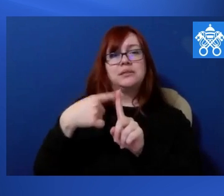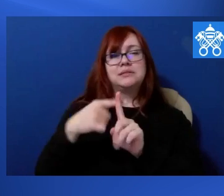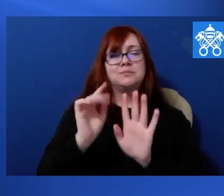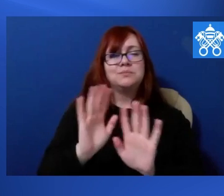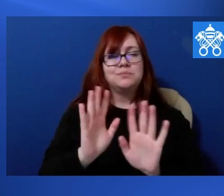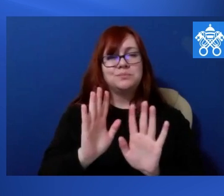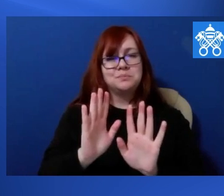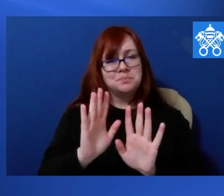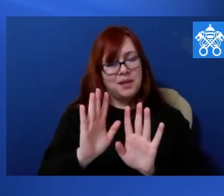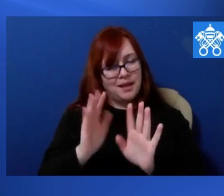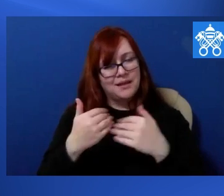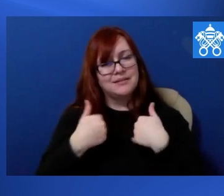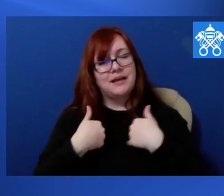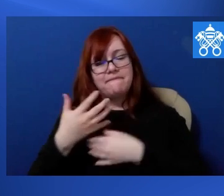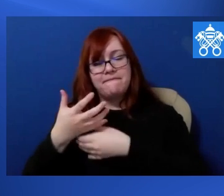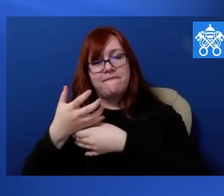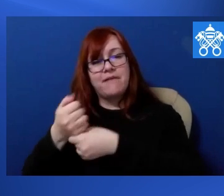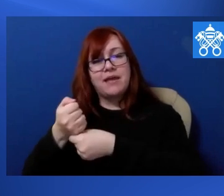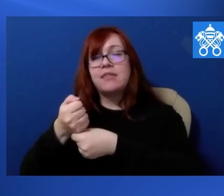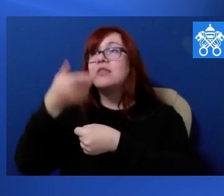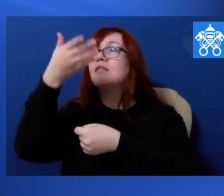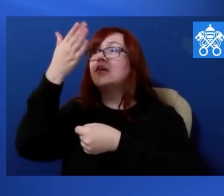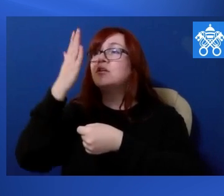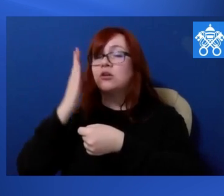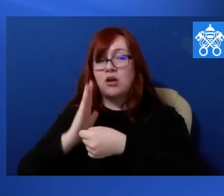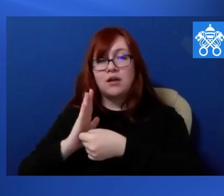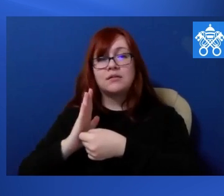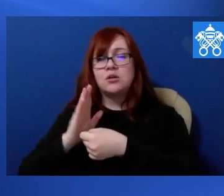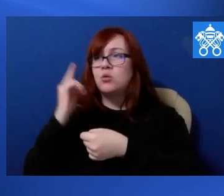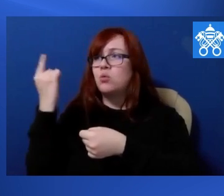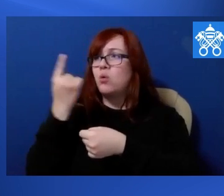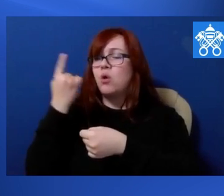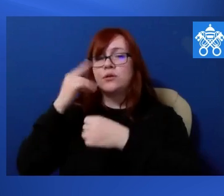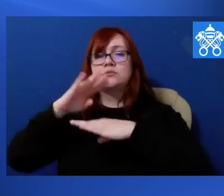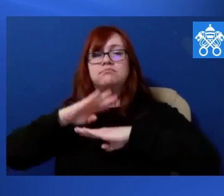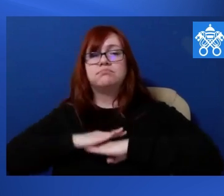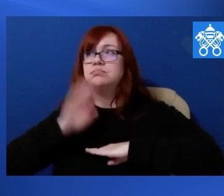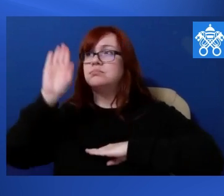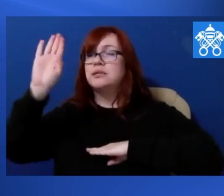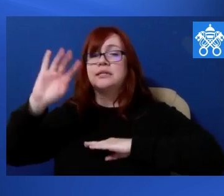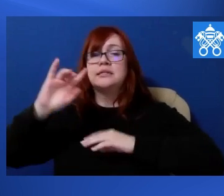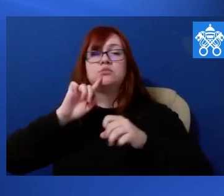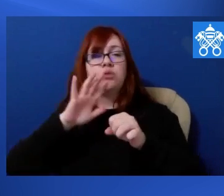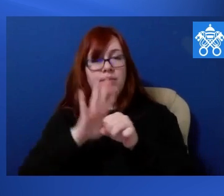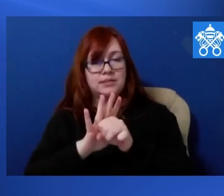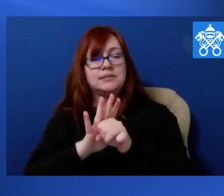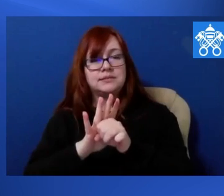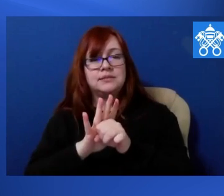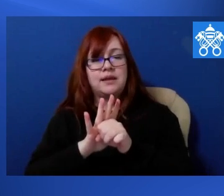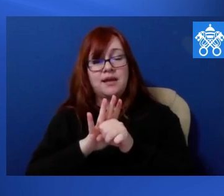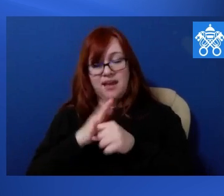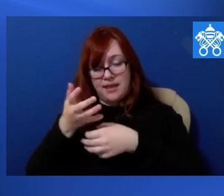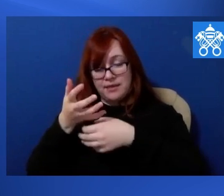faith in God, who is faithful to His promises. And this faith takes the form of